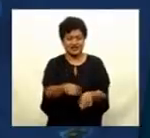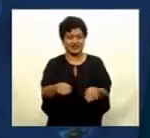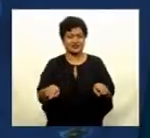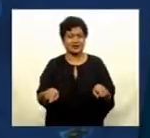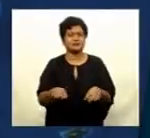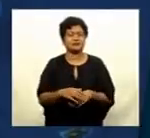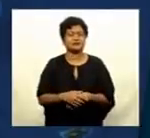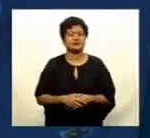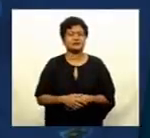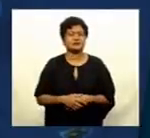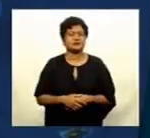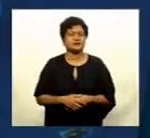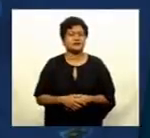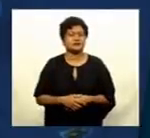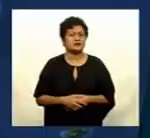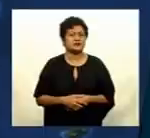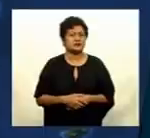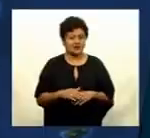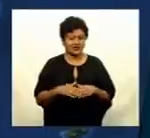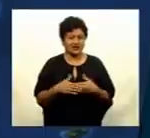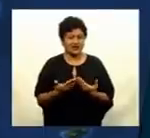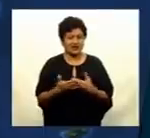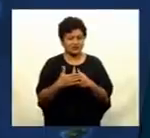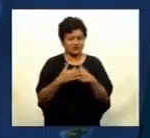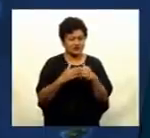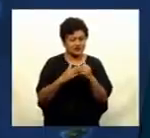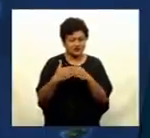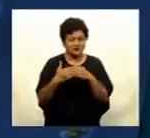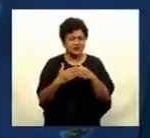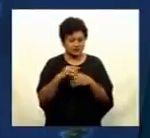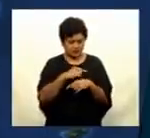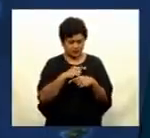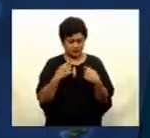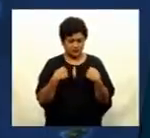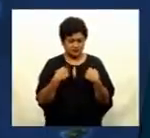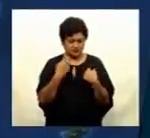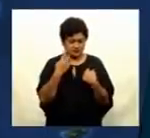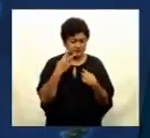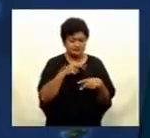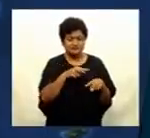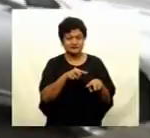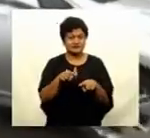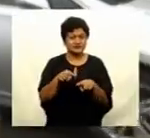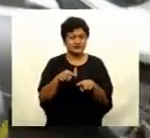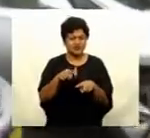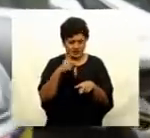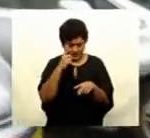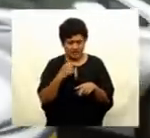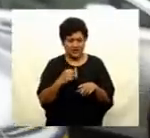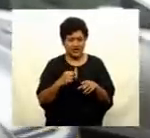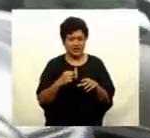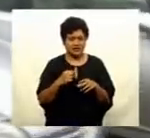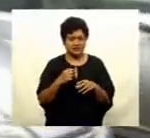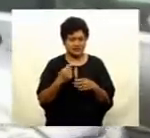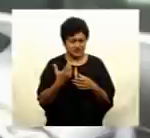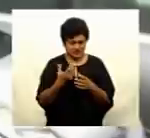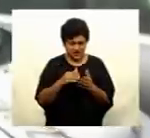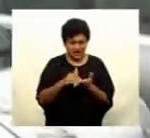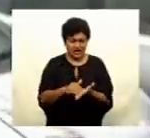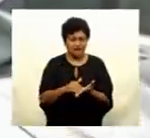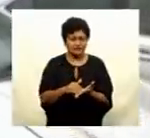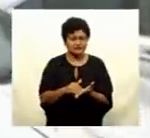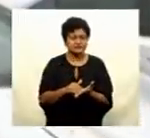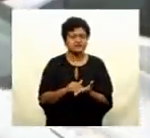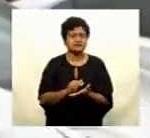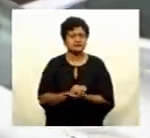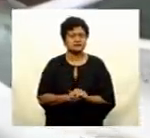are comfortable with what we are seeing. We are able to respond. And our team